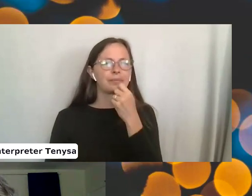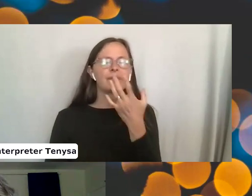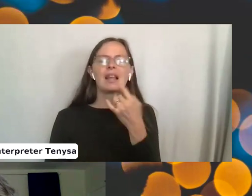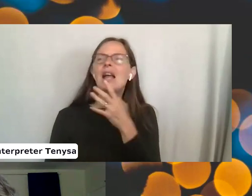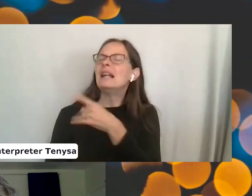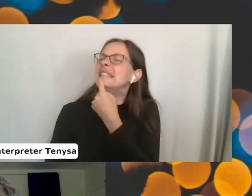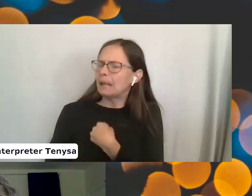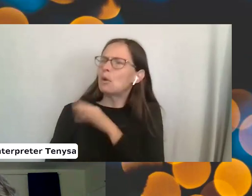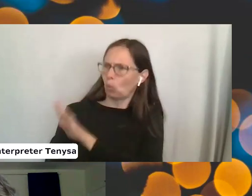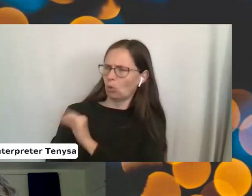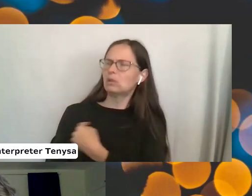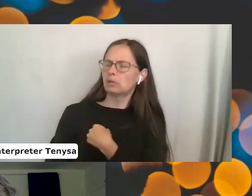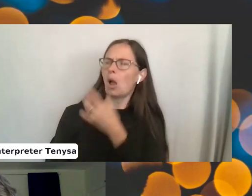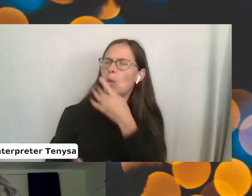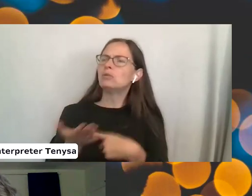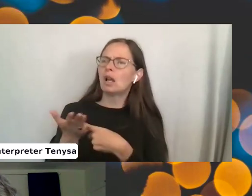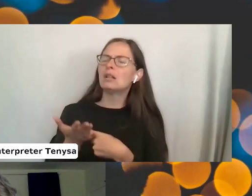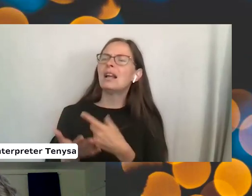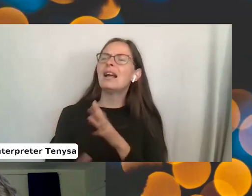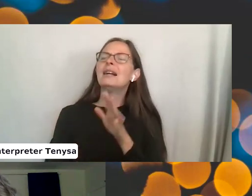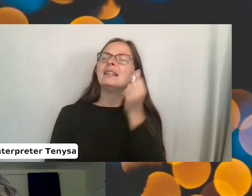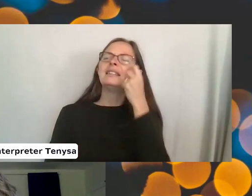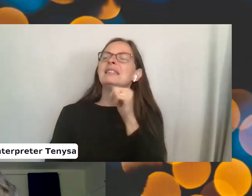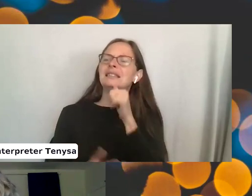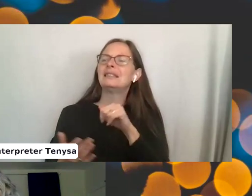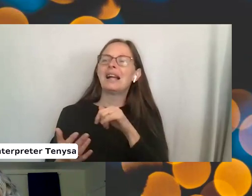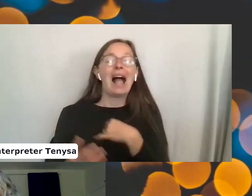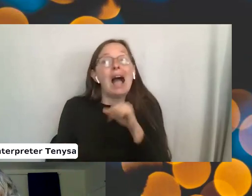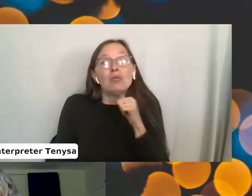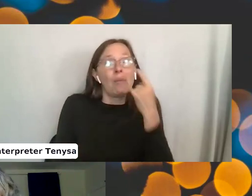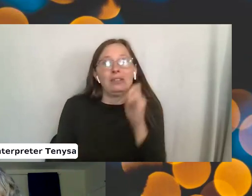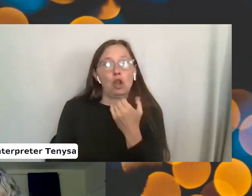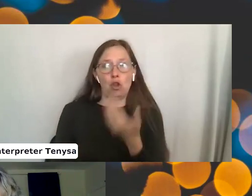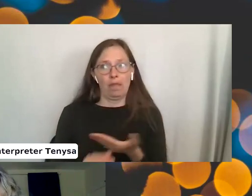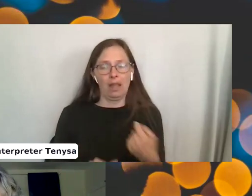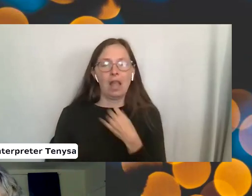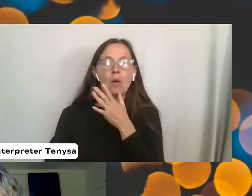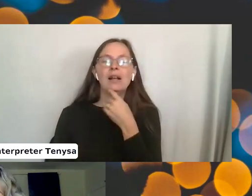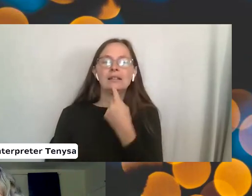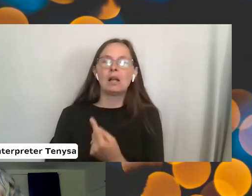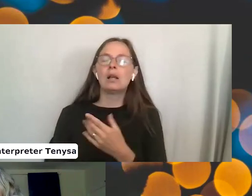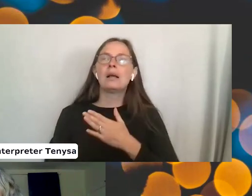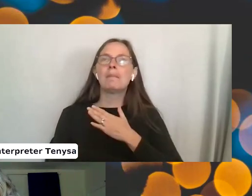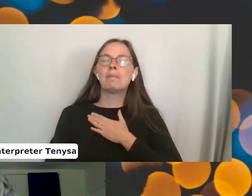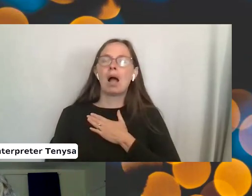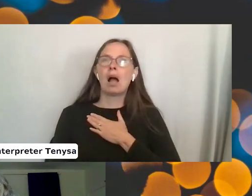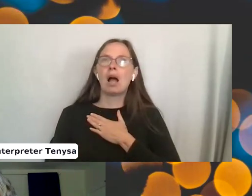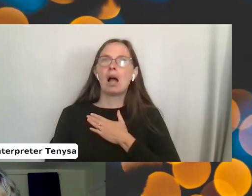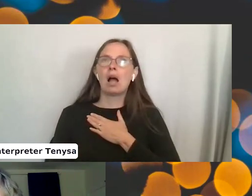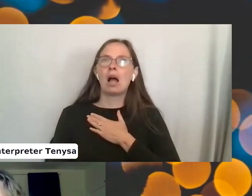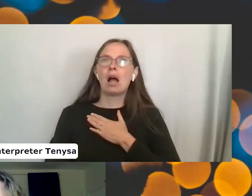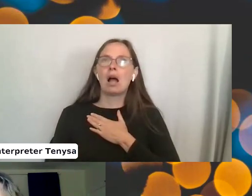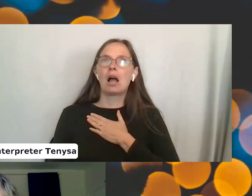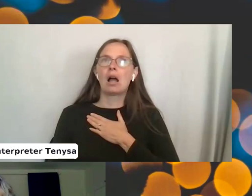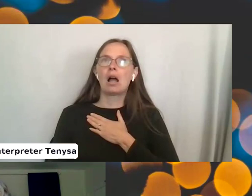yours, and then I'll discuss. It's not necessarily a good thing. I will tell you the state of mind that I have had for most of